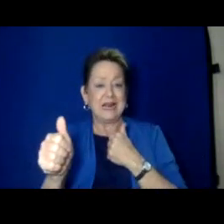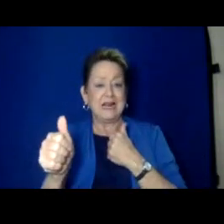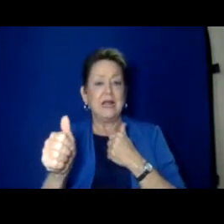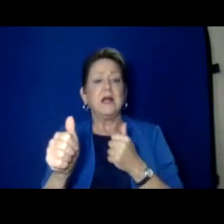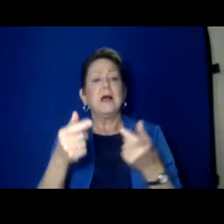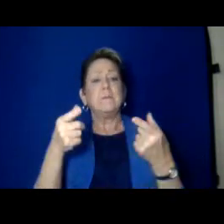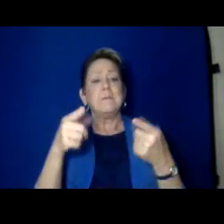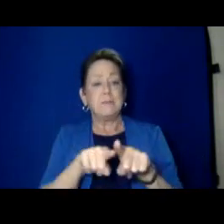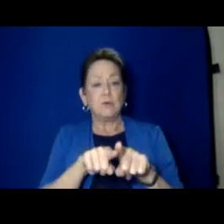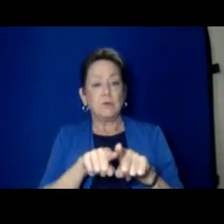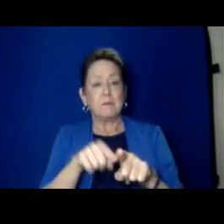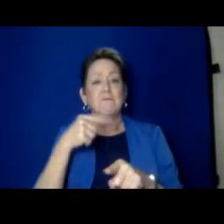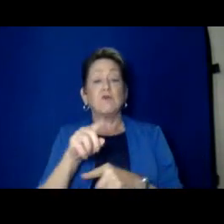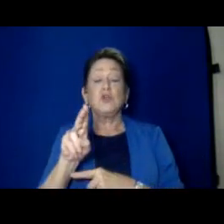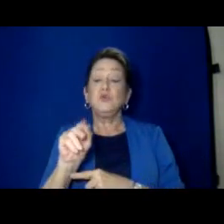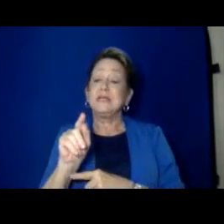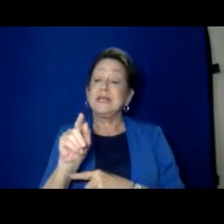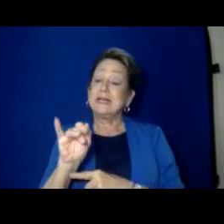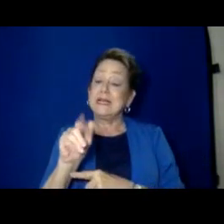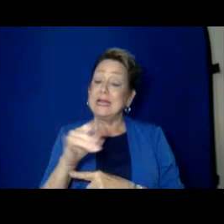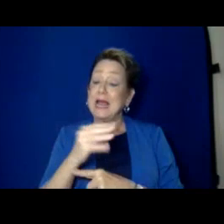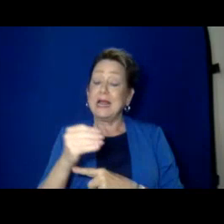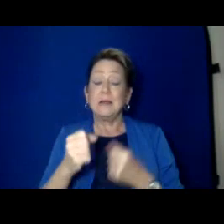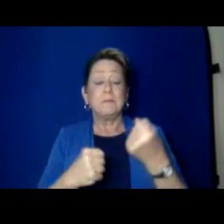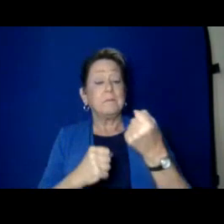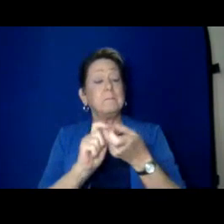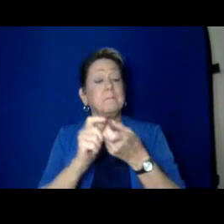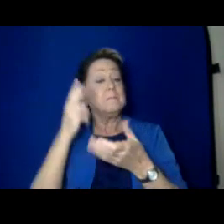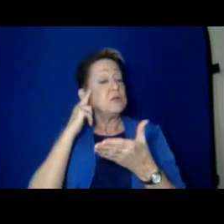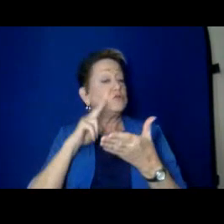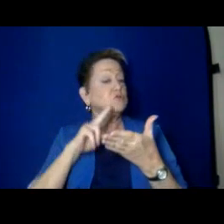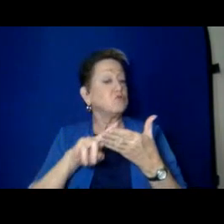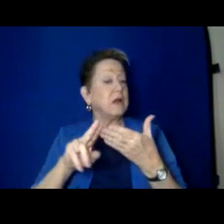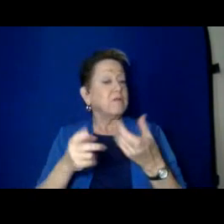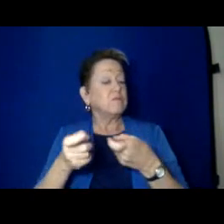for utility consulting and administrative support services.